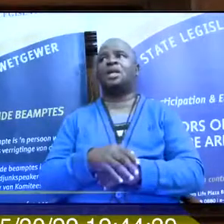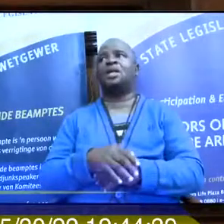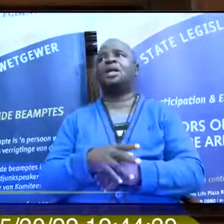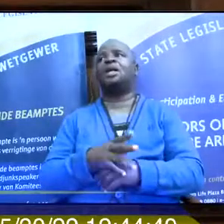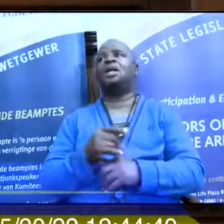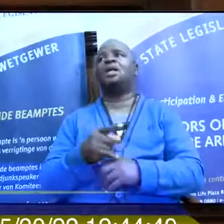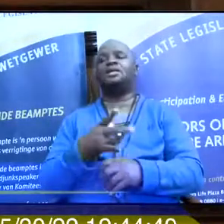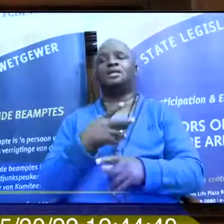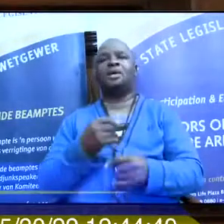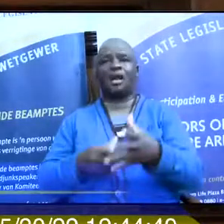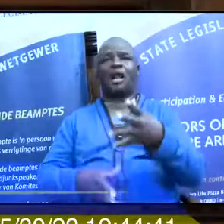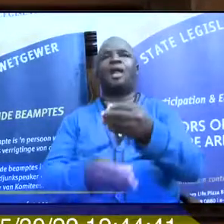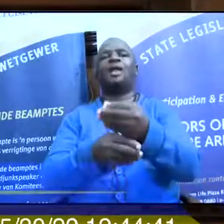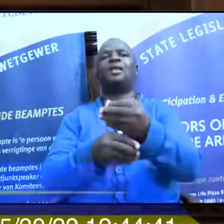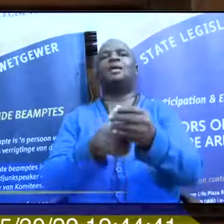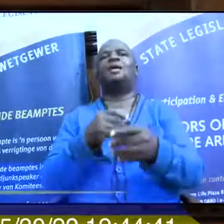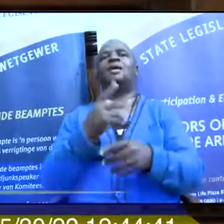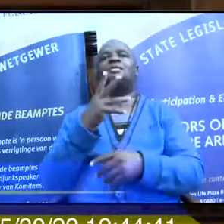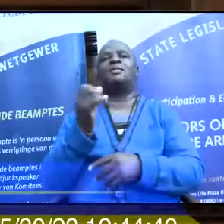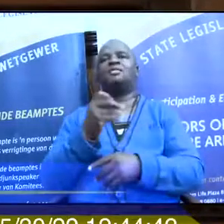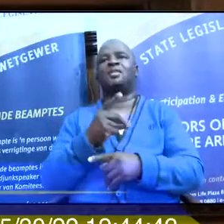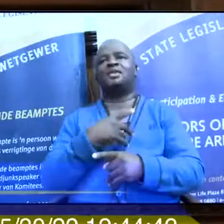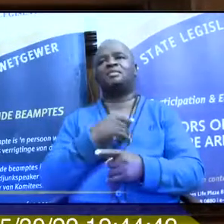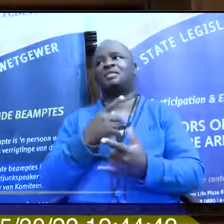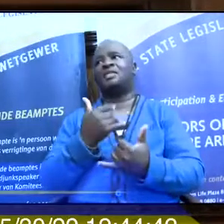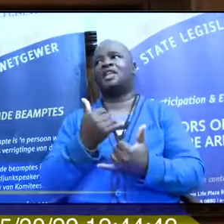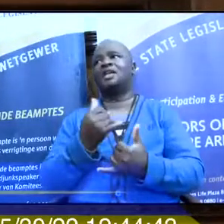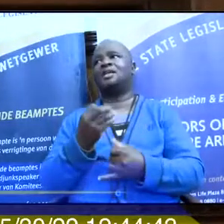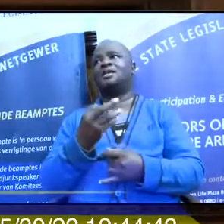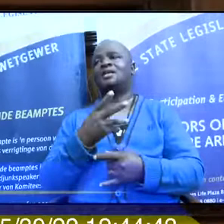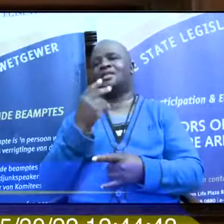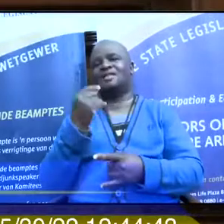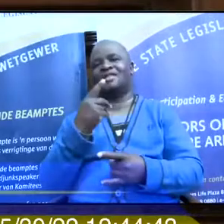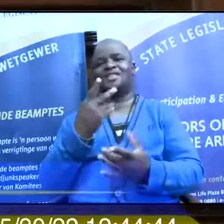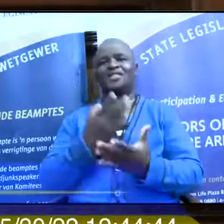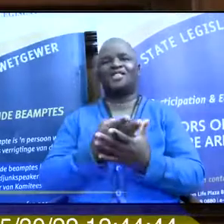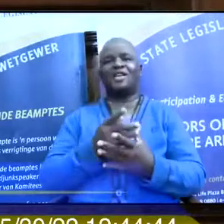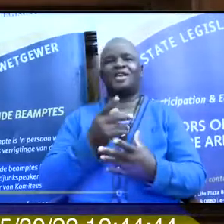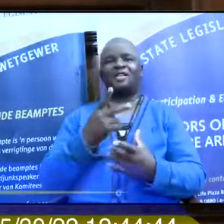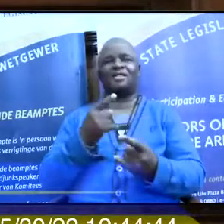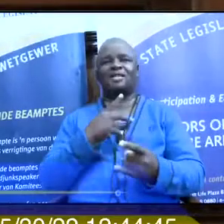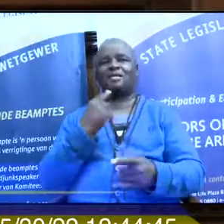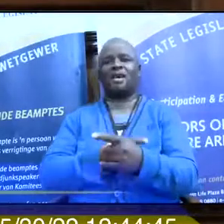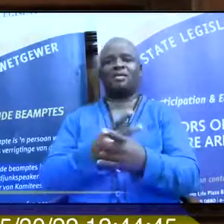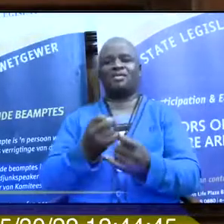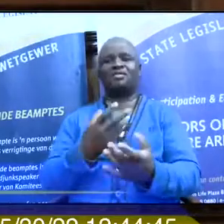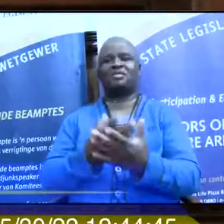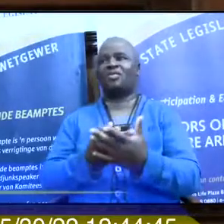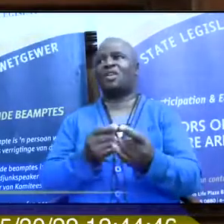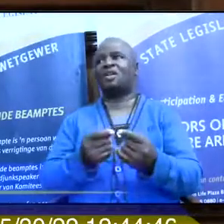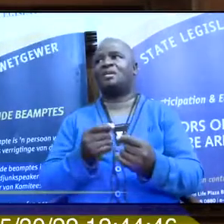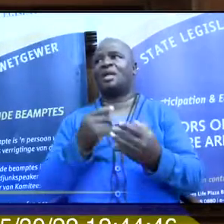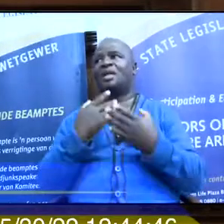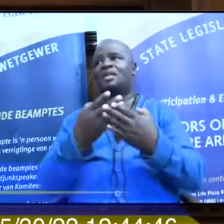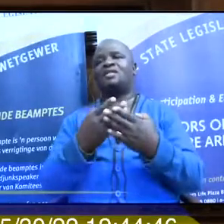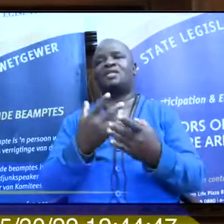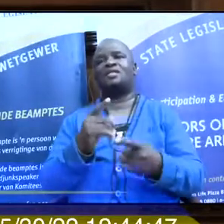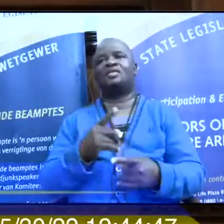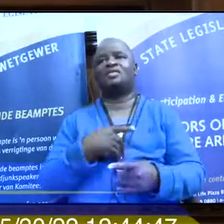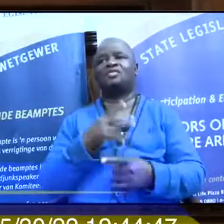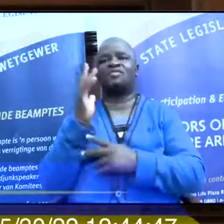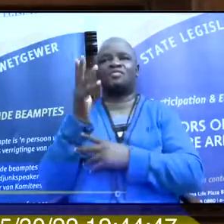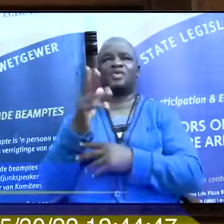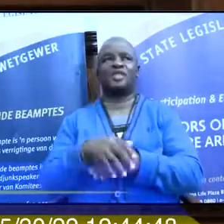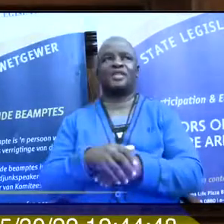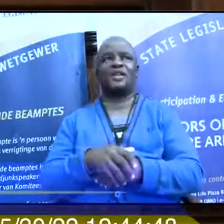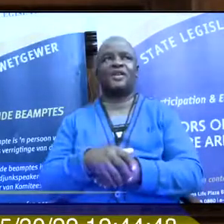took another five minutes for them so i'm not sure what ammunition do you have over us so thank you very much for that